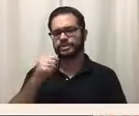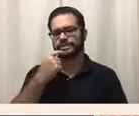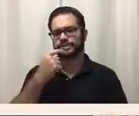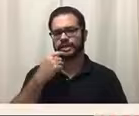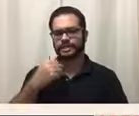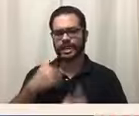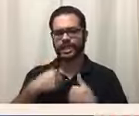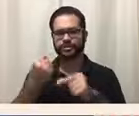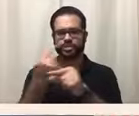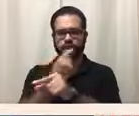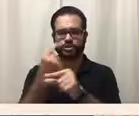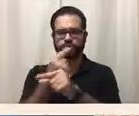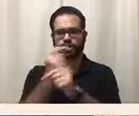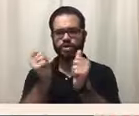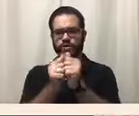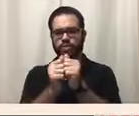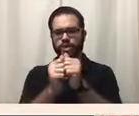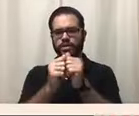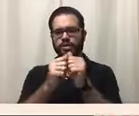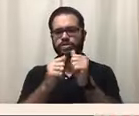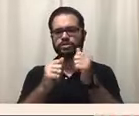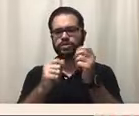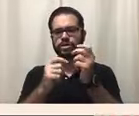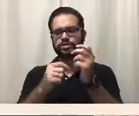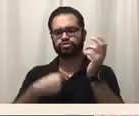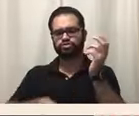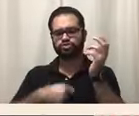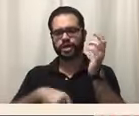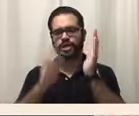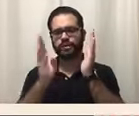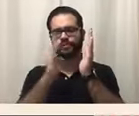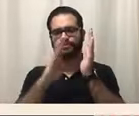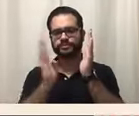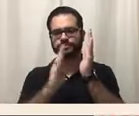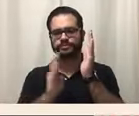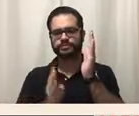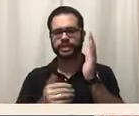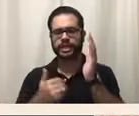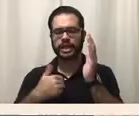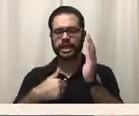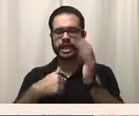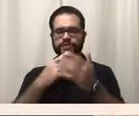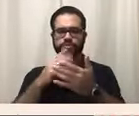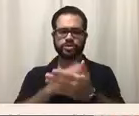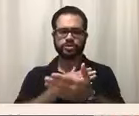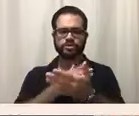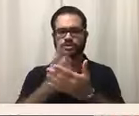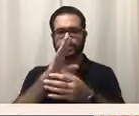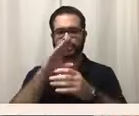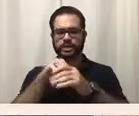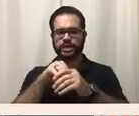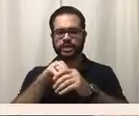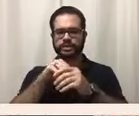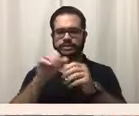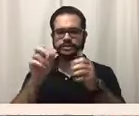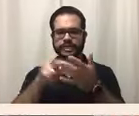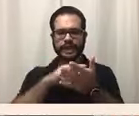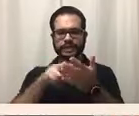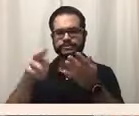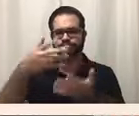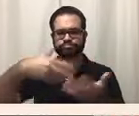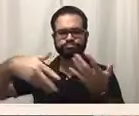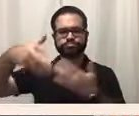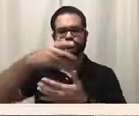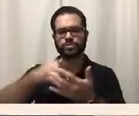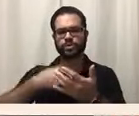strings, there is music in the dancing of the spheres. So we understand the vibration